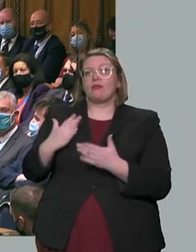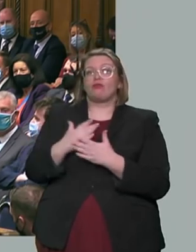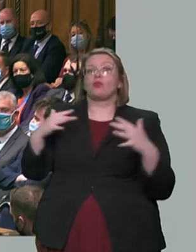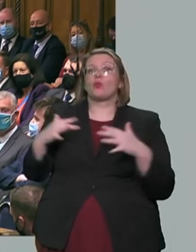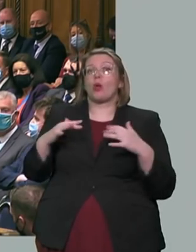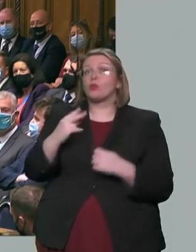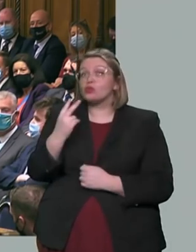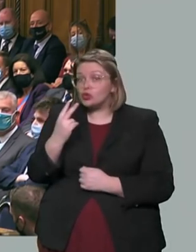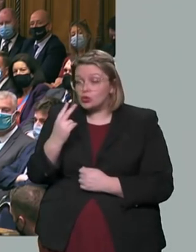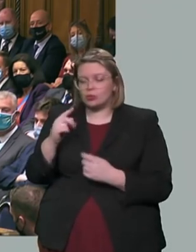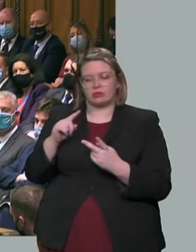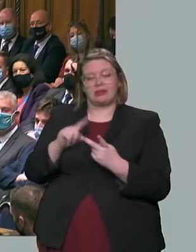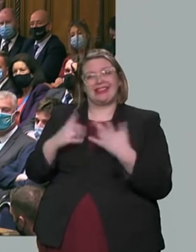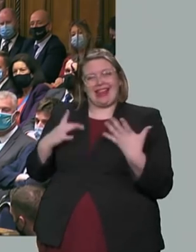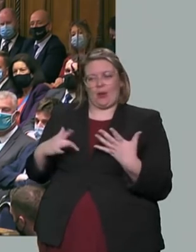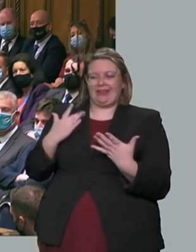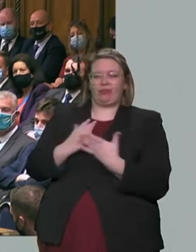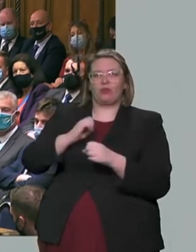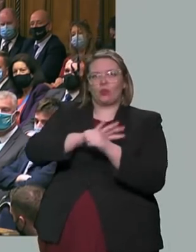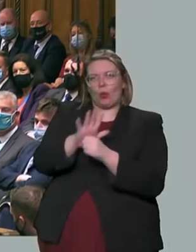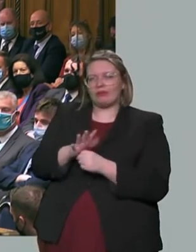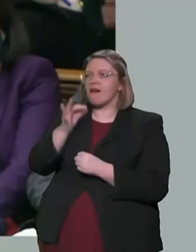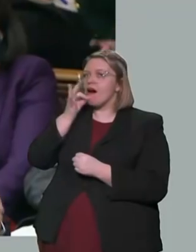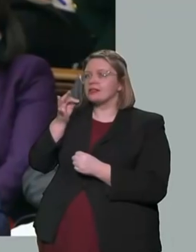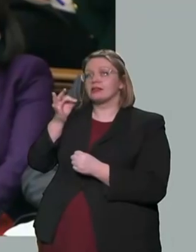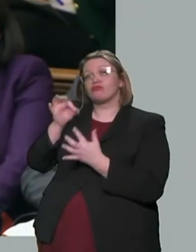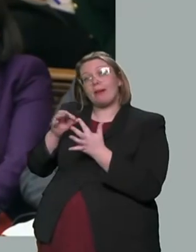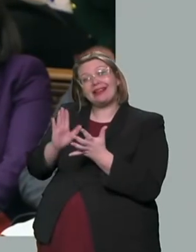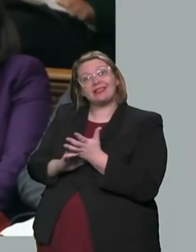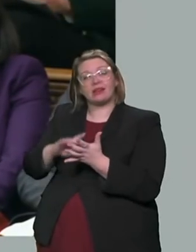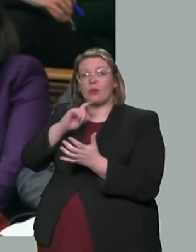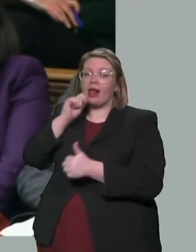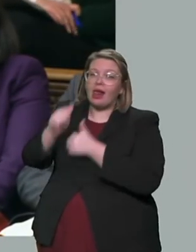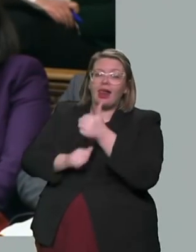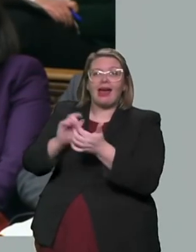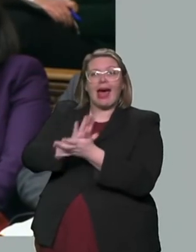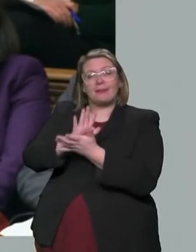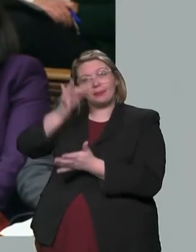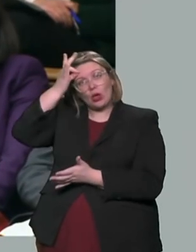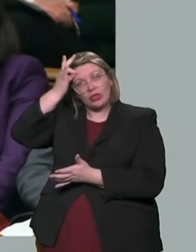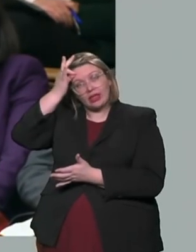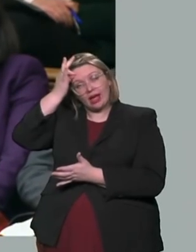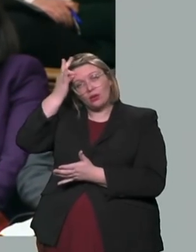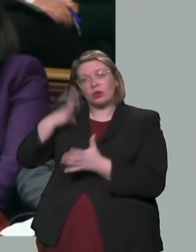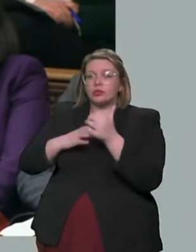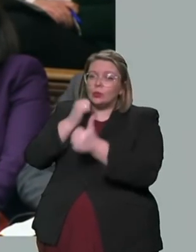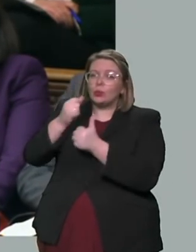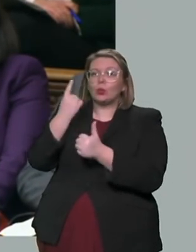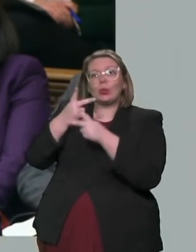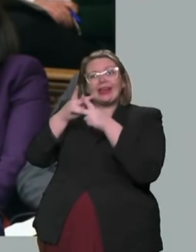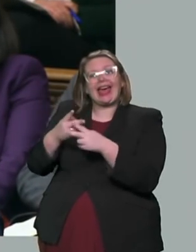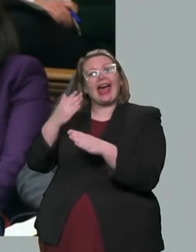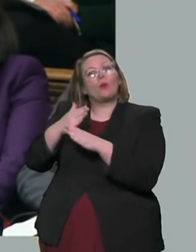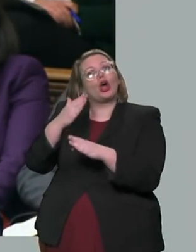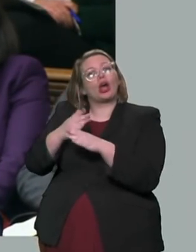honourable friend join me in wishing her a belated happy birthday? And will he pay tribute to the care workers who are taking care of her, not just in Fountain care homes,